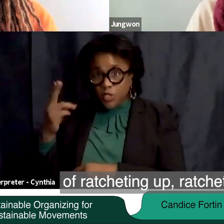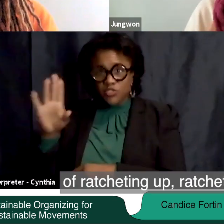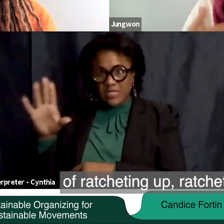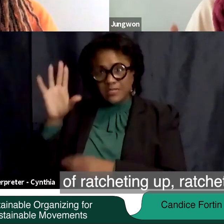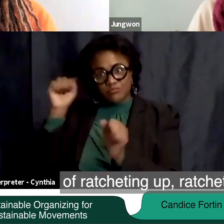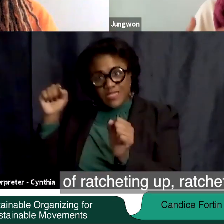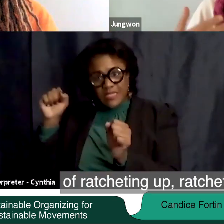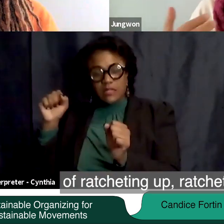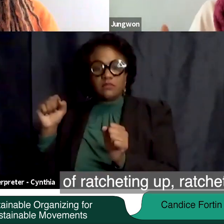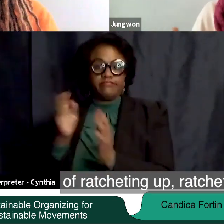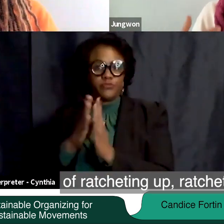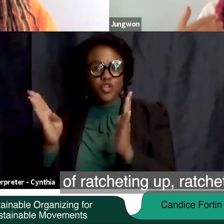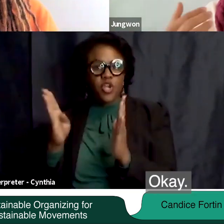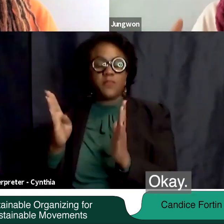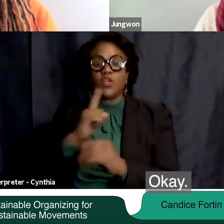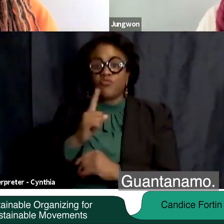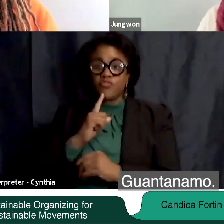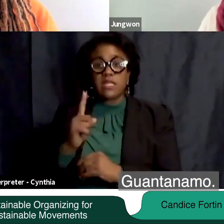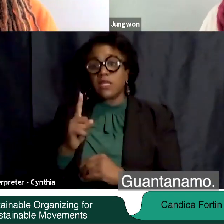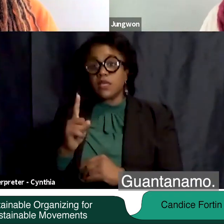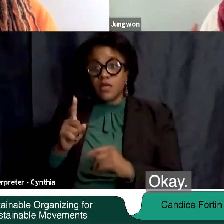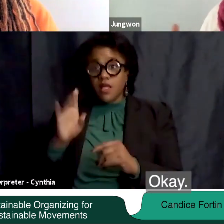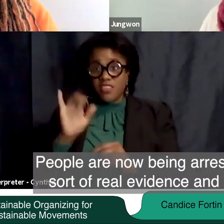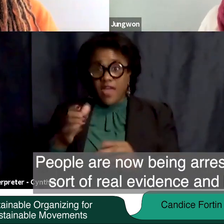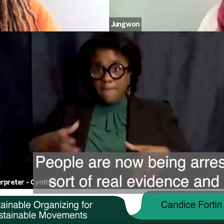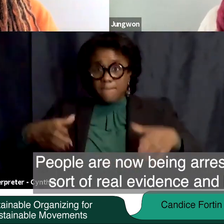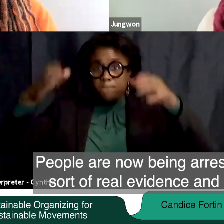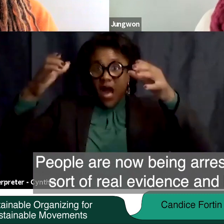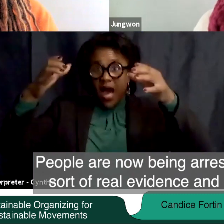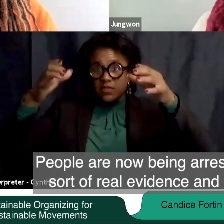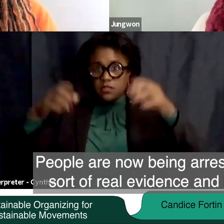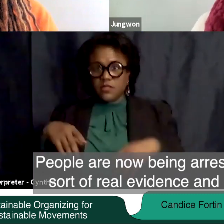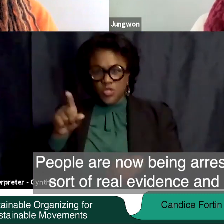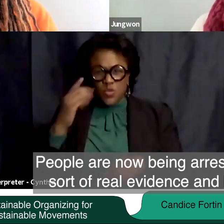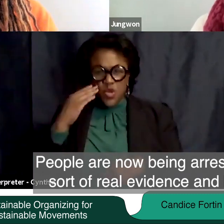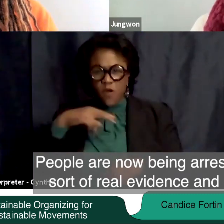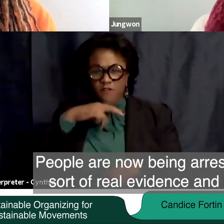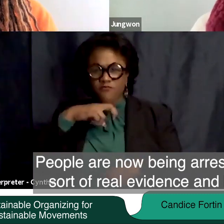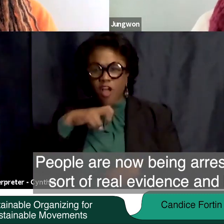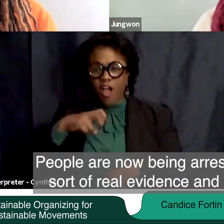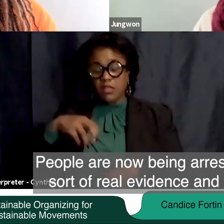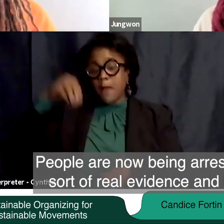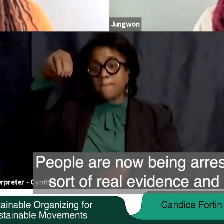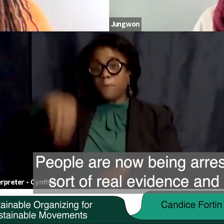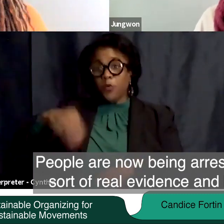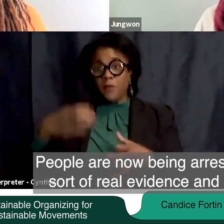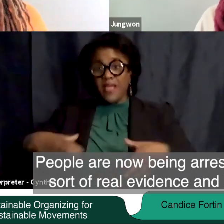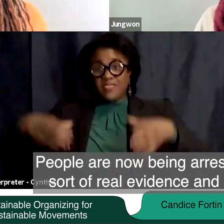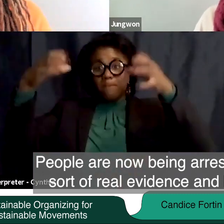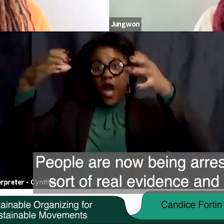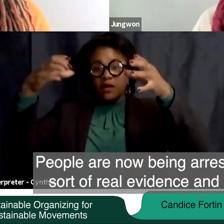of ratcheting up. Okay, Guantanamo. Okay, people are now being arrested with no sort